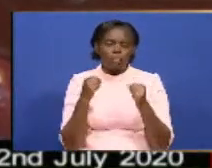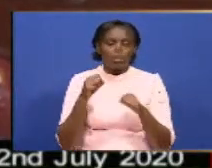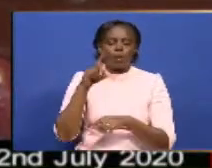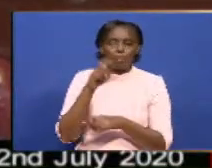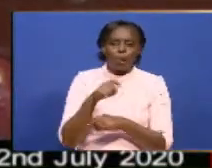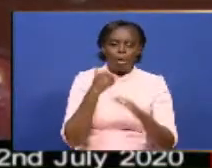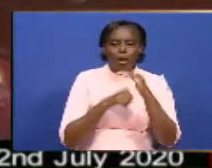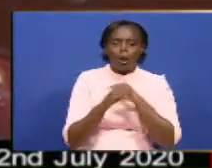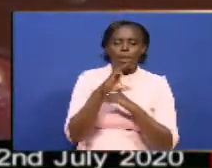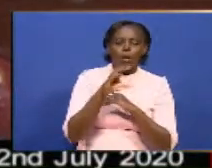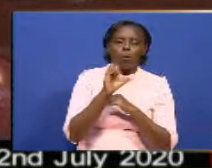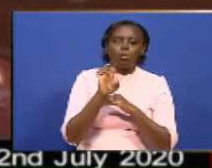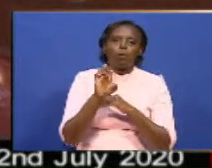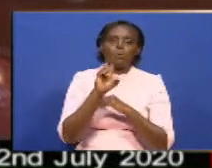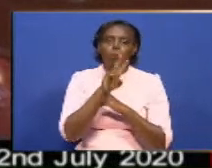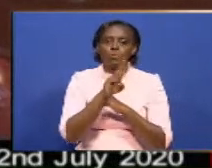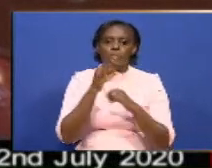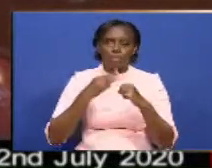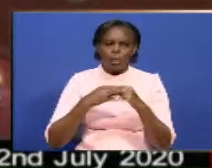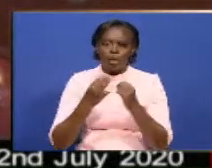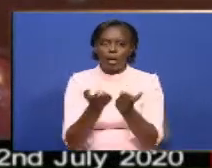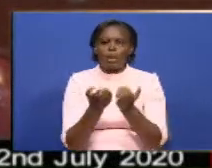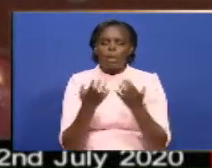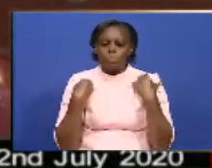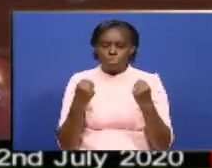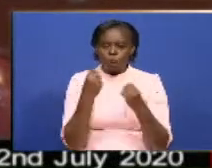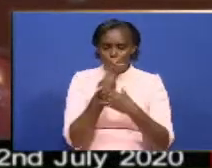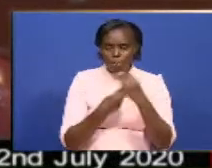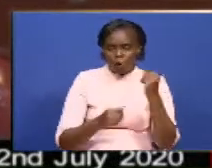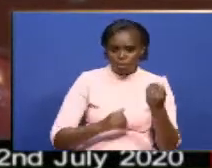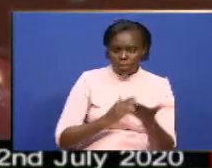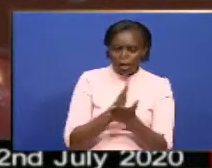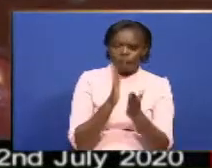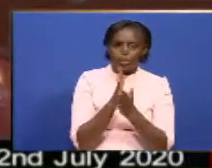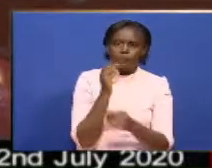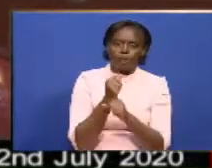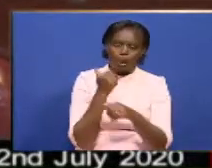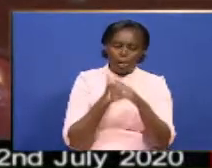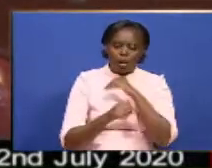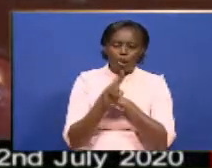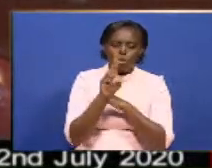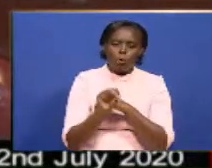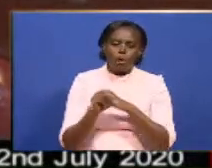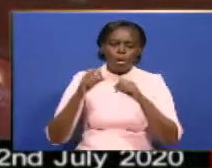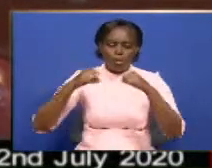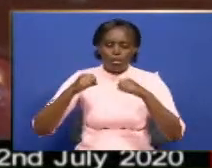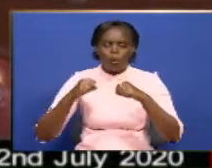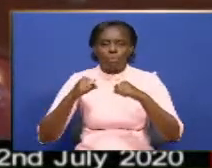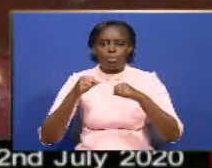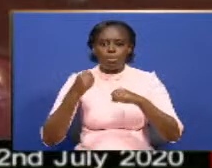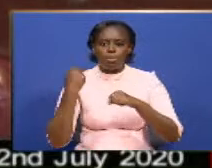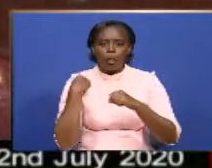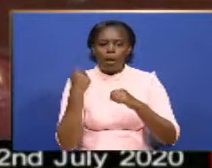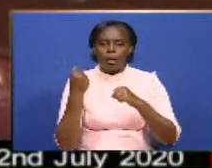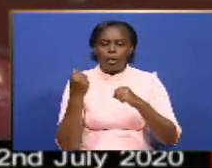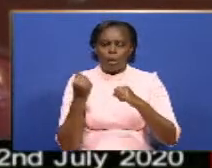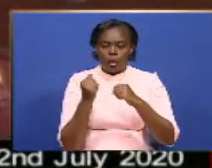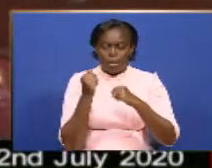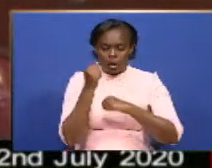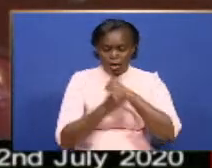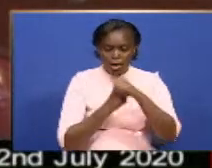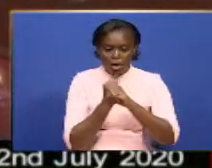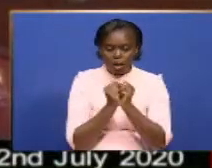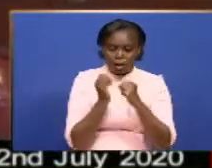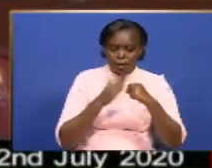under clause 28, we need to strengthen both rights and duties under the UN Conventions of 1951 and its protocol and